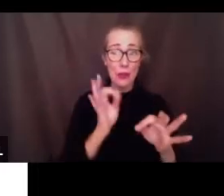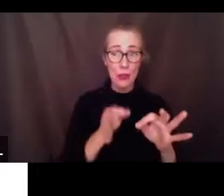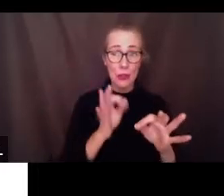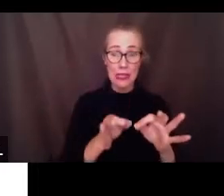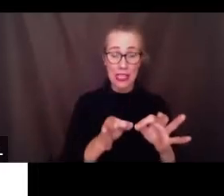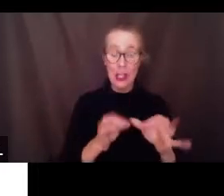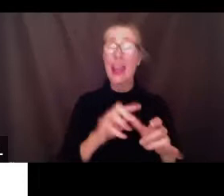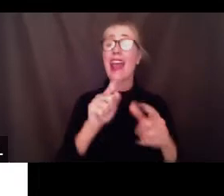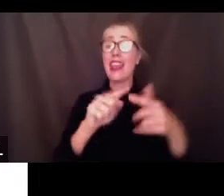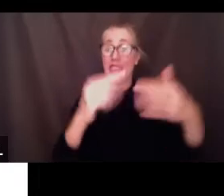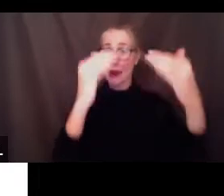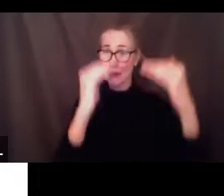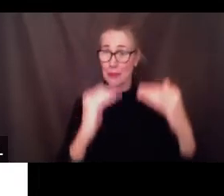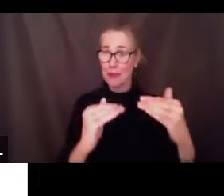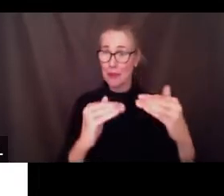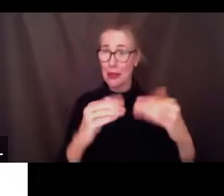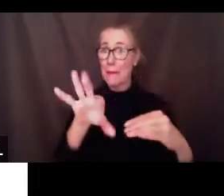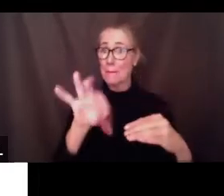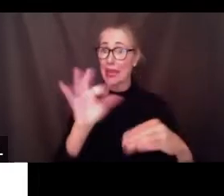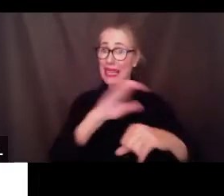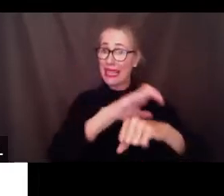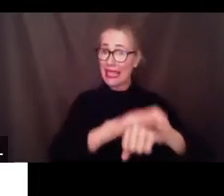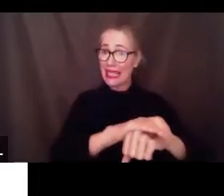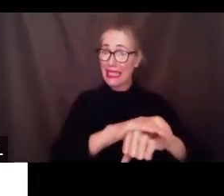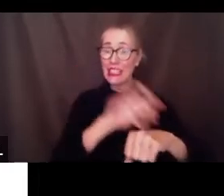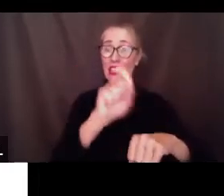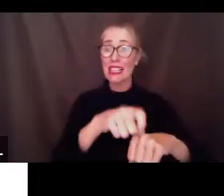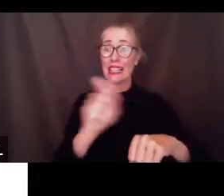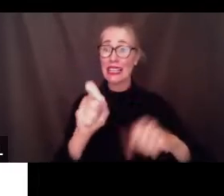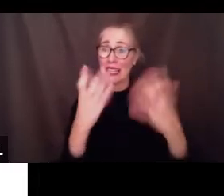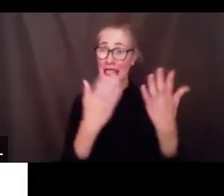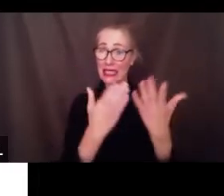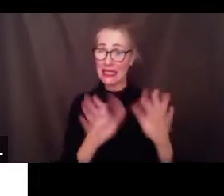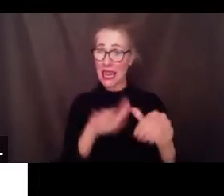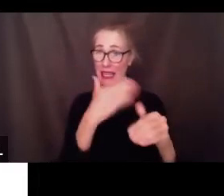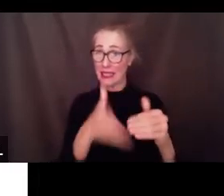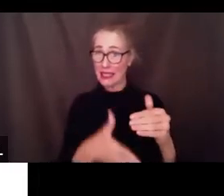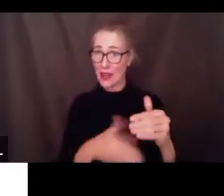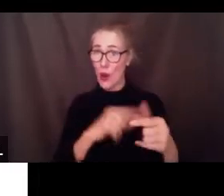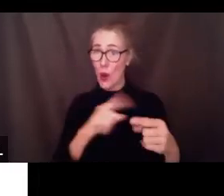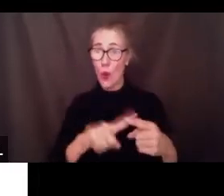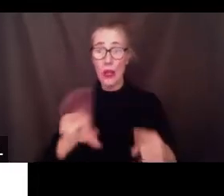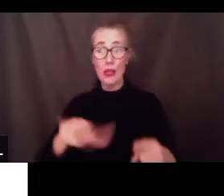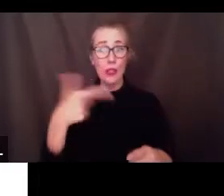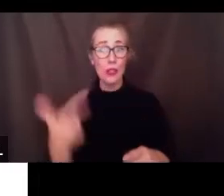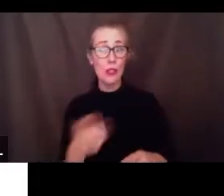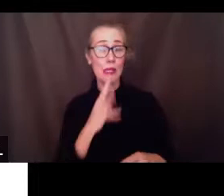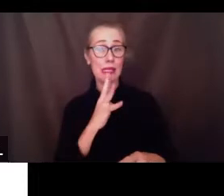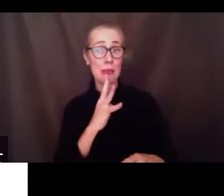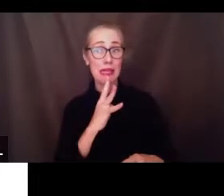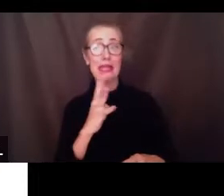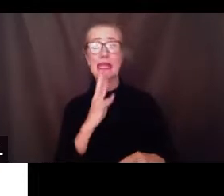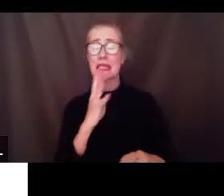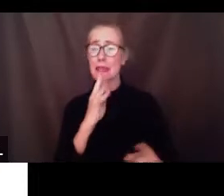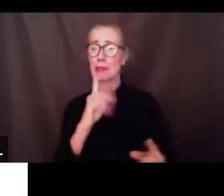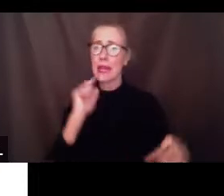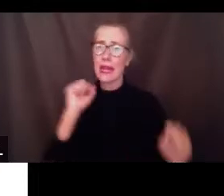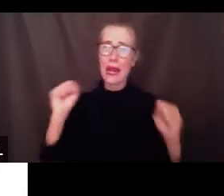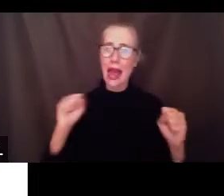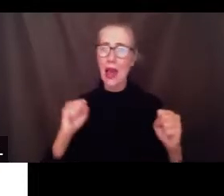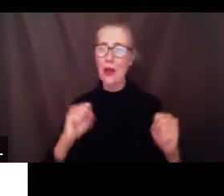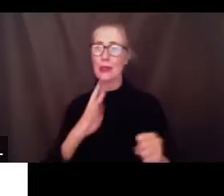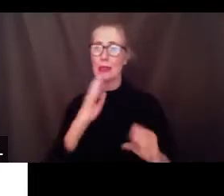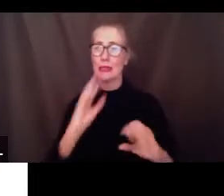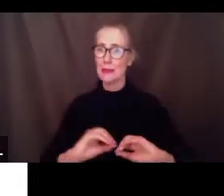Then select English and click done. When it's your turn to speak please remember to be loud and clear. Thank you.